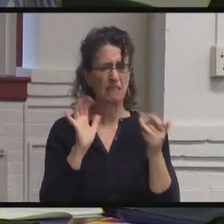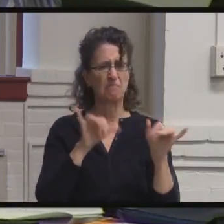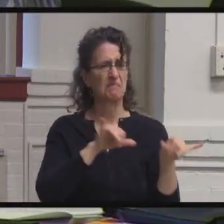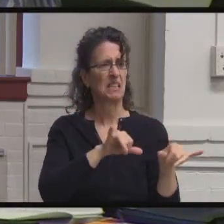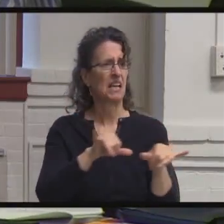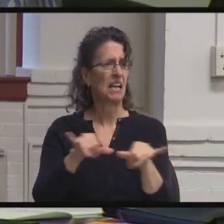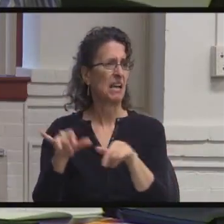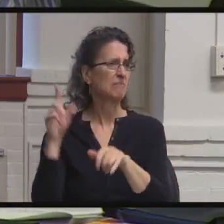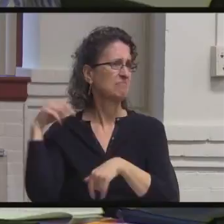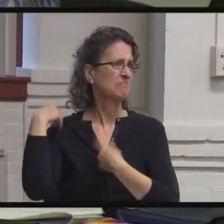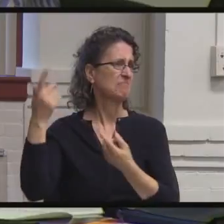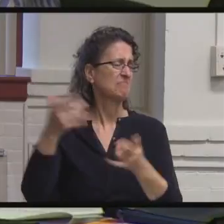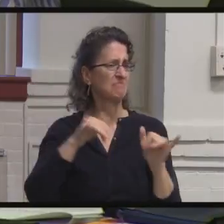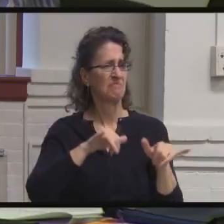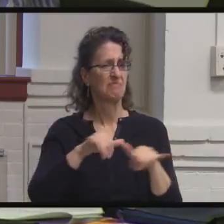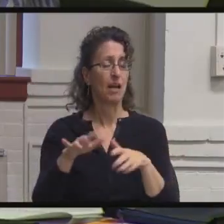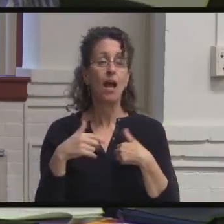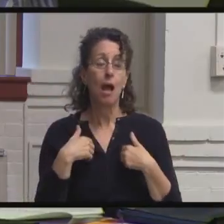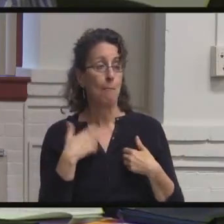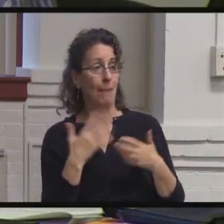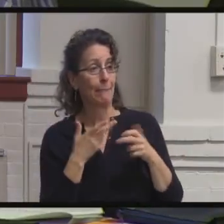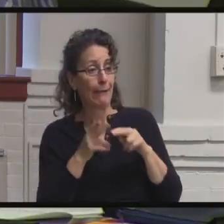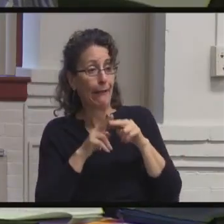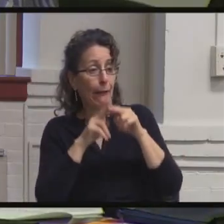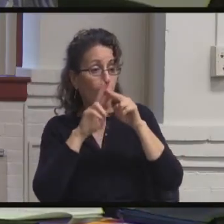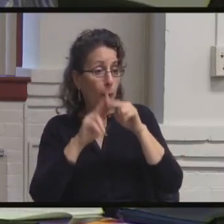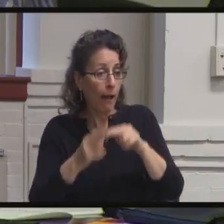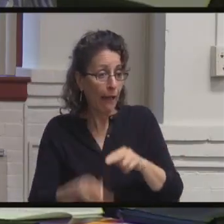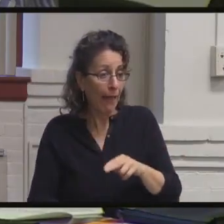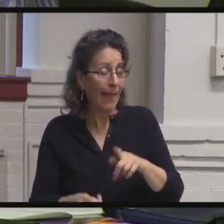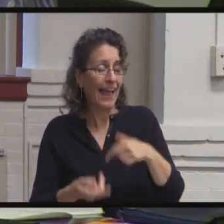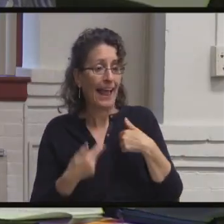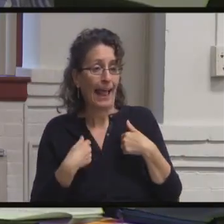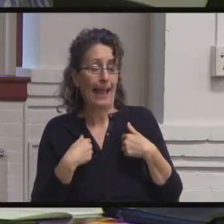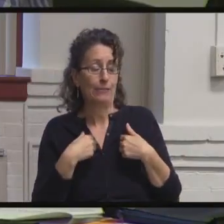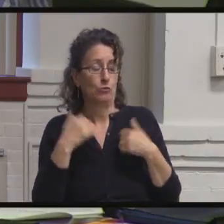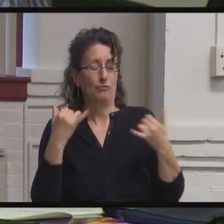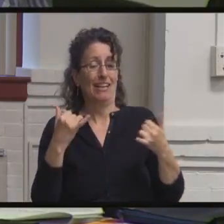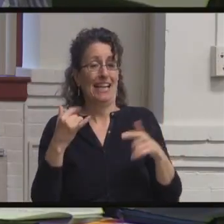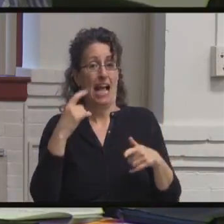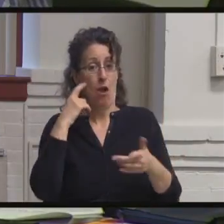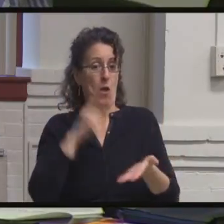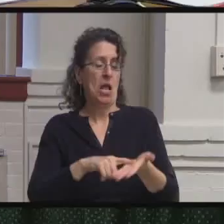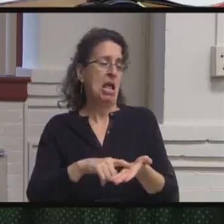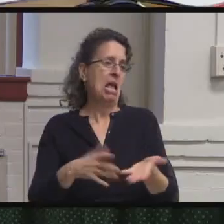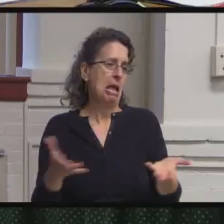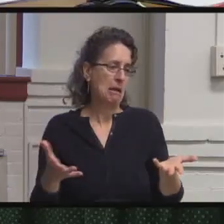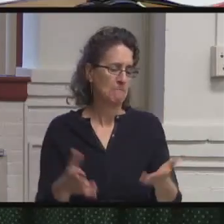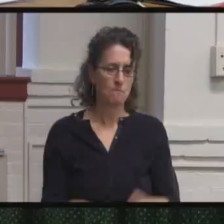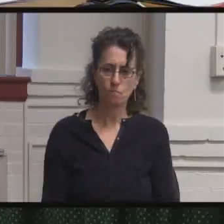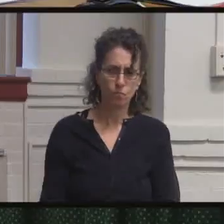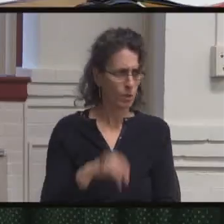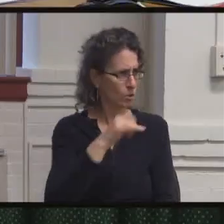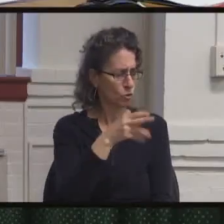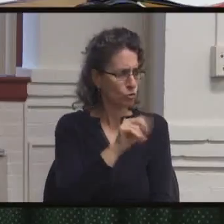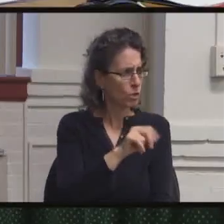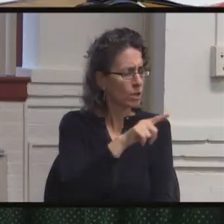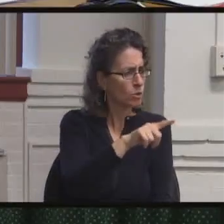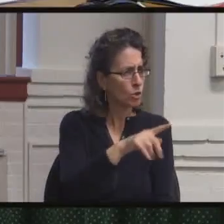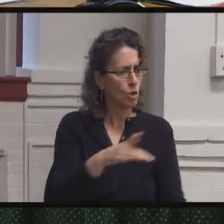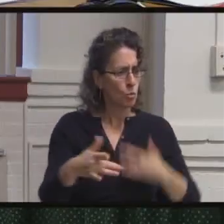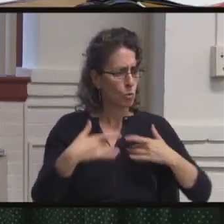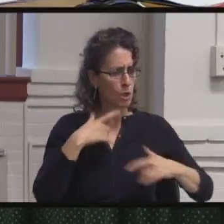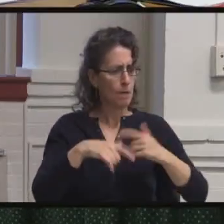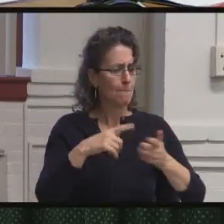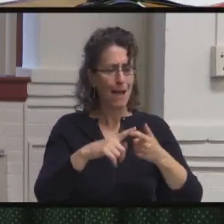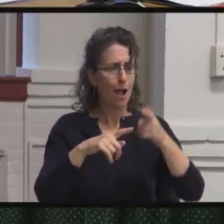not, yeah. I think it probably changed gradually, and I just didn't pay attention lately. Thanks. John, are you worried at all about the overdue